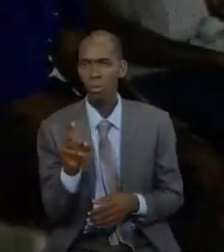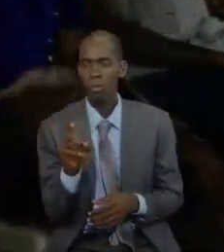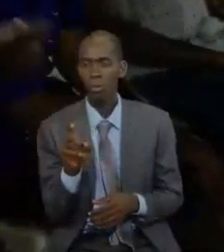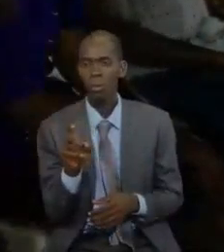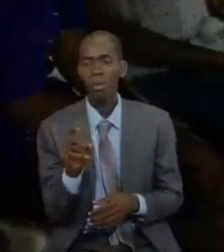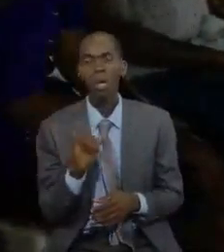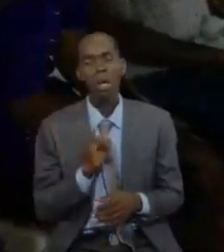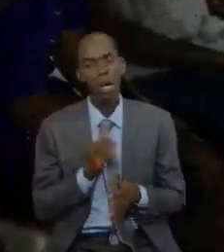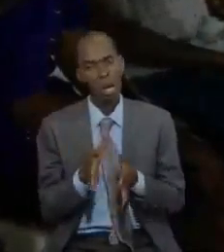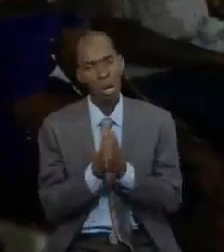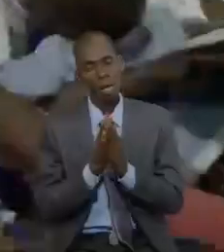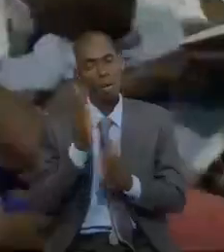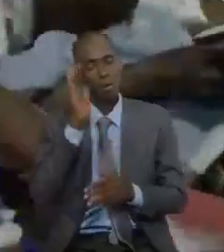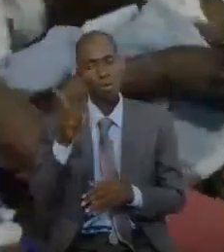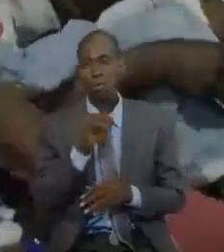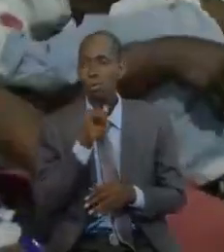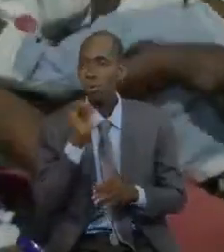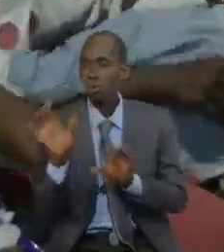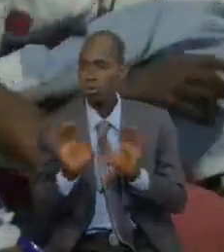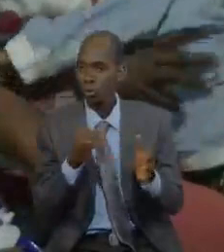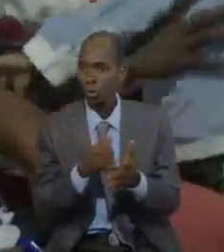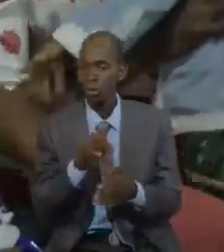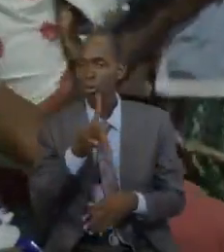I said, are you not going to do it?